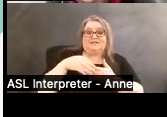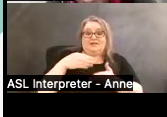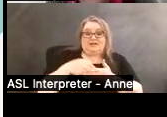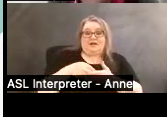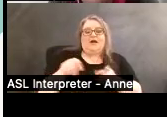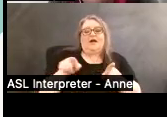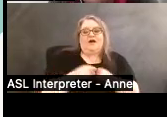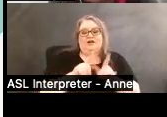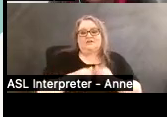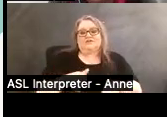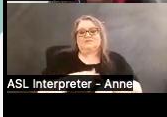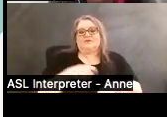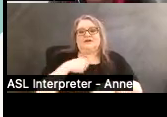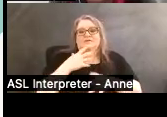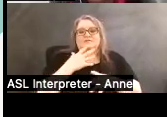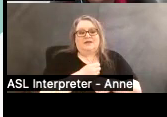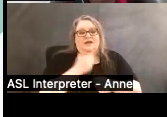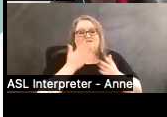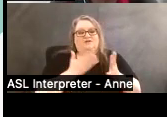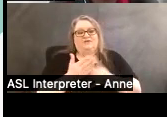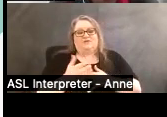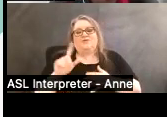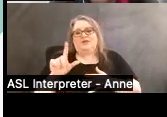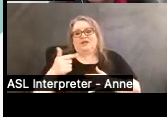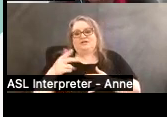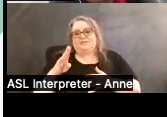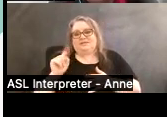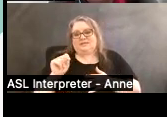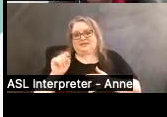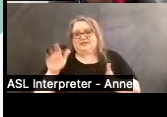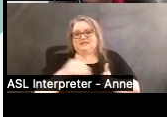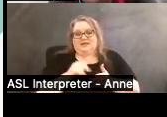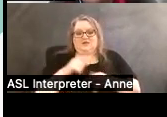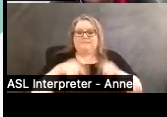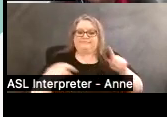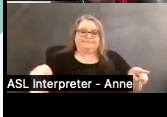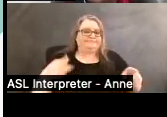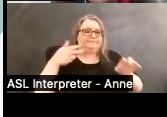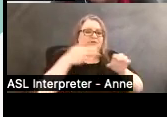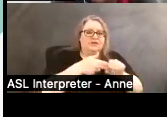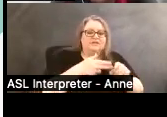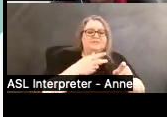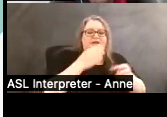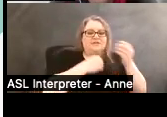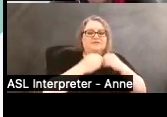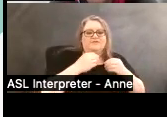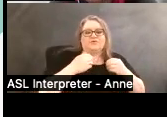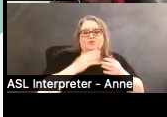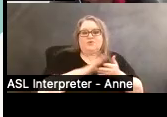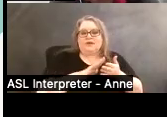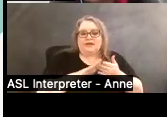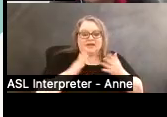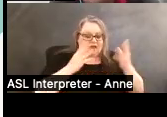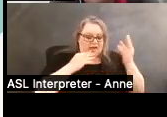also received services through the LGBT Center that ranged from things like participating in the food and hygiene